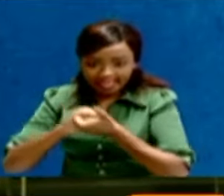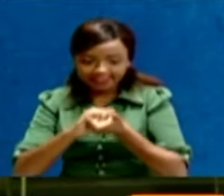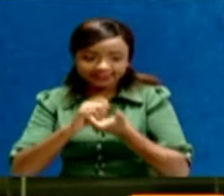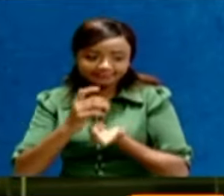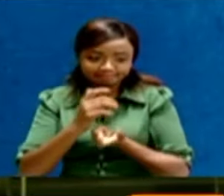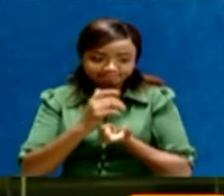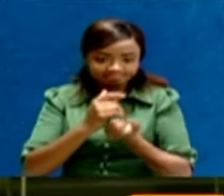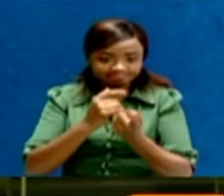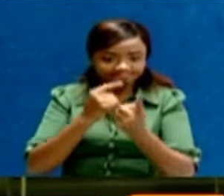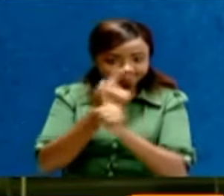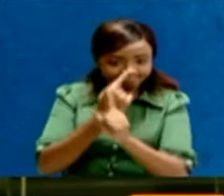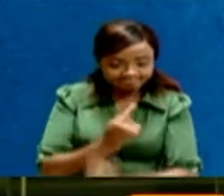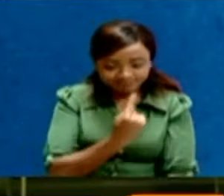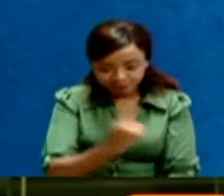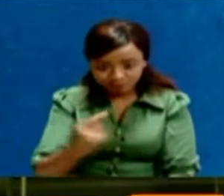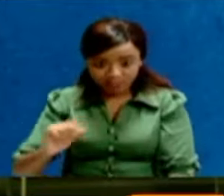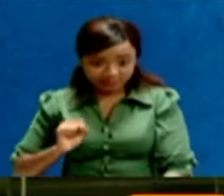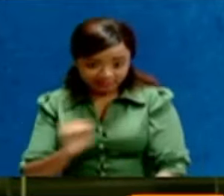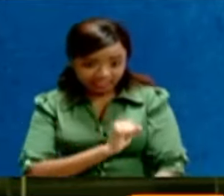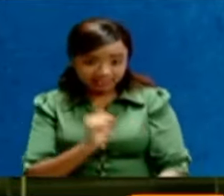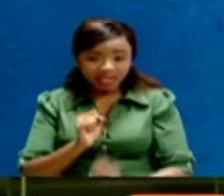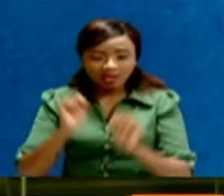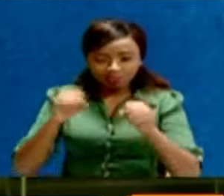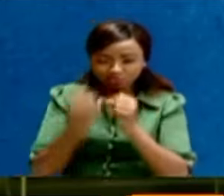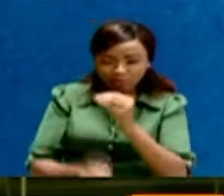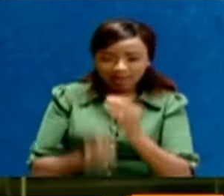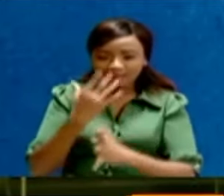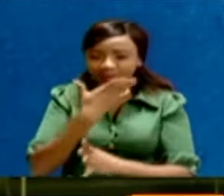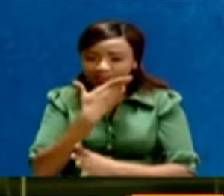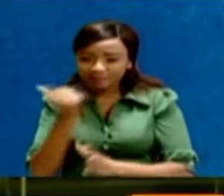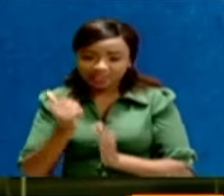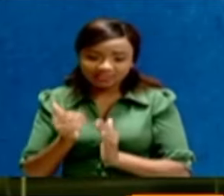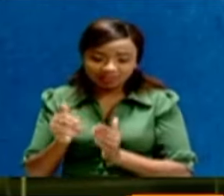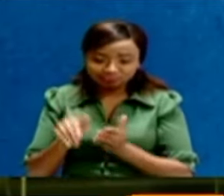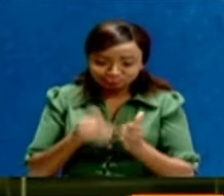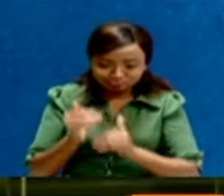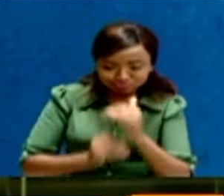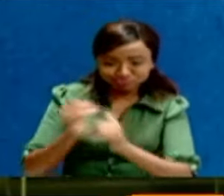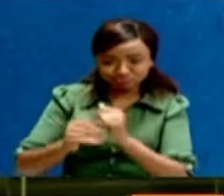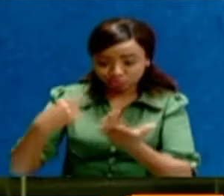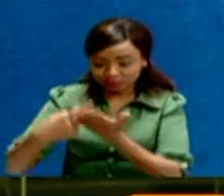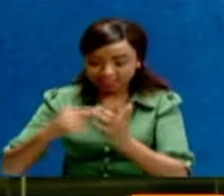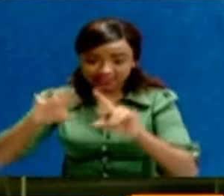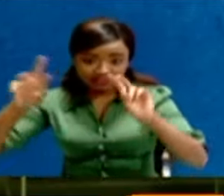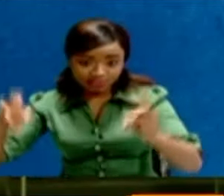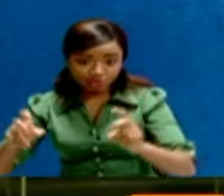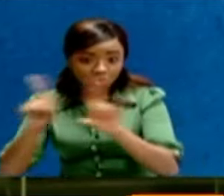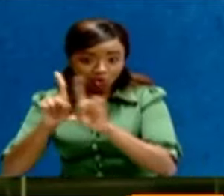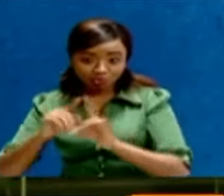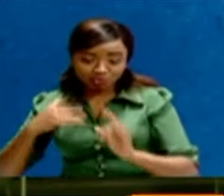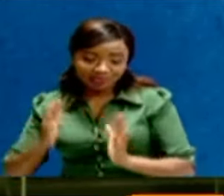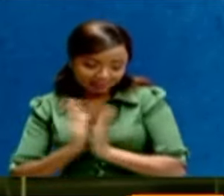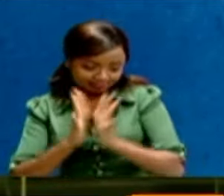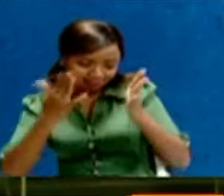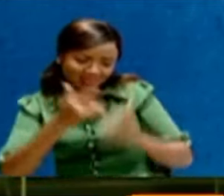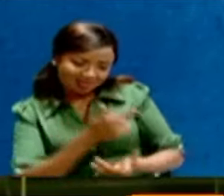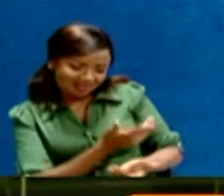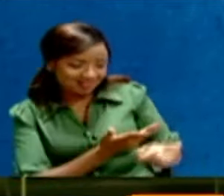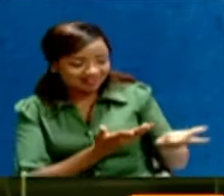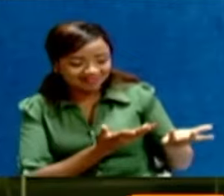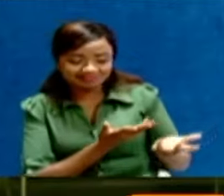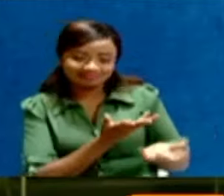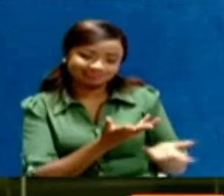whether we can come up with a better way to discuss this issue. I implore my senator to take into account